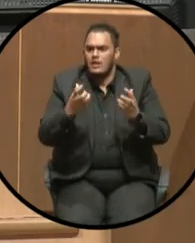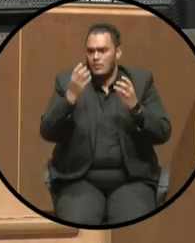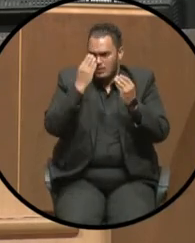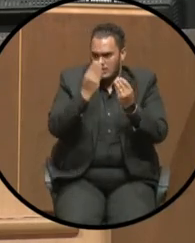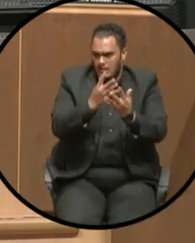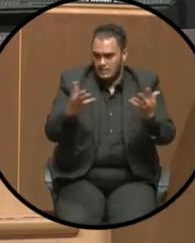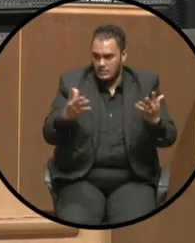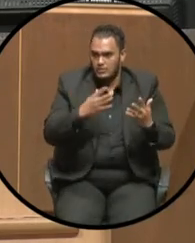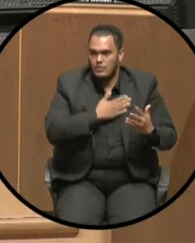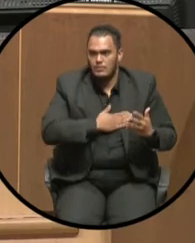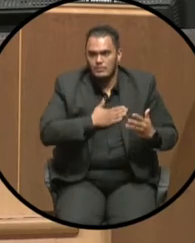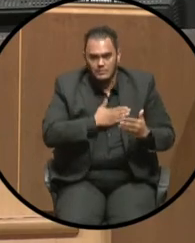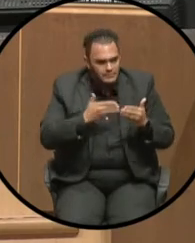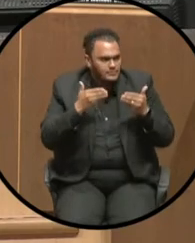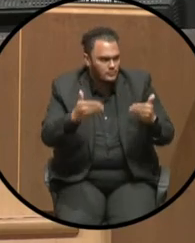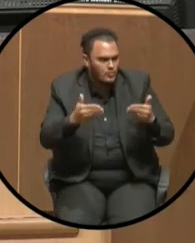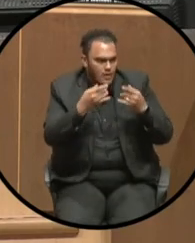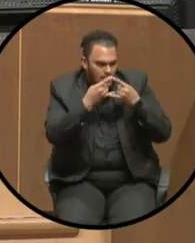Thank you.